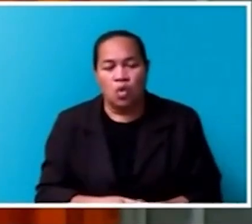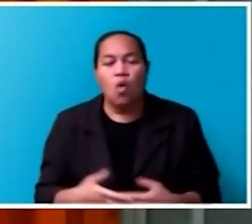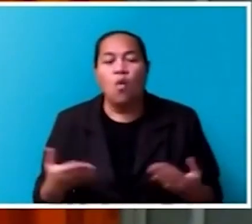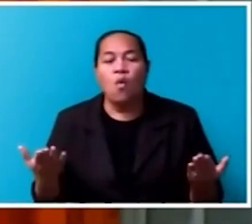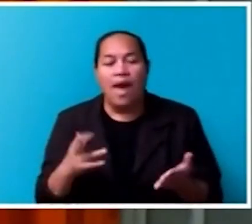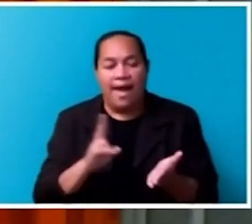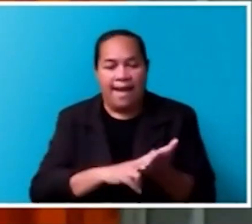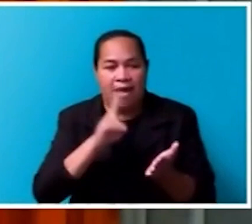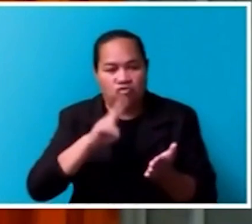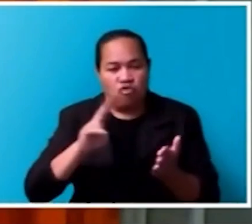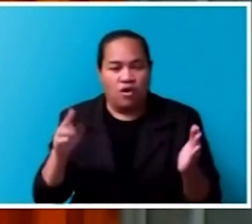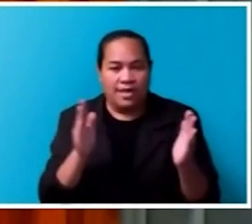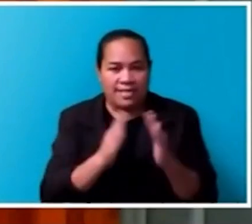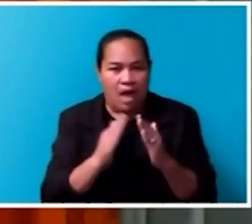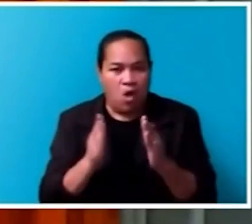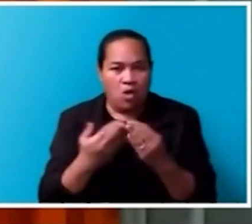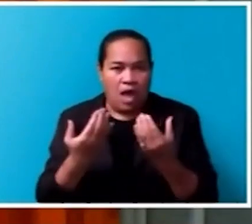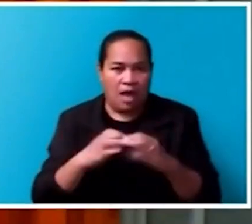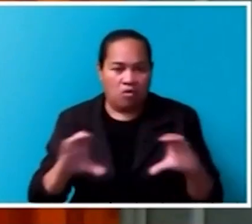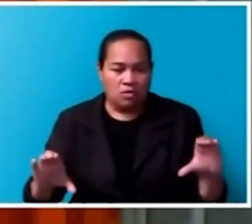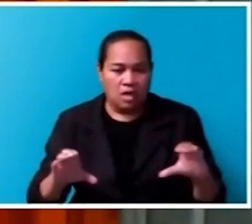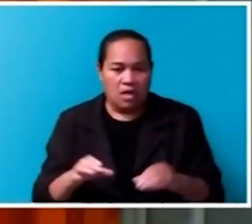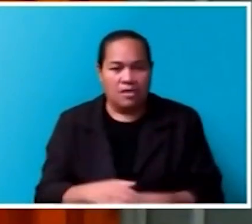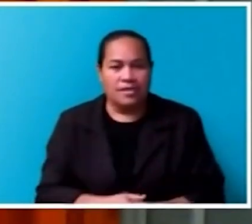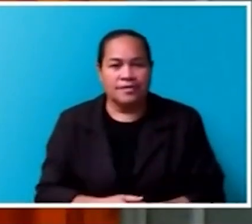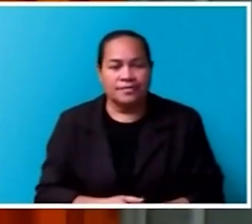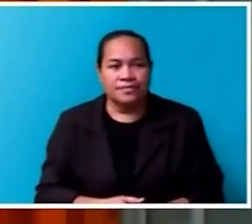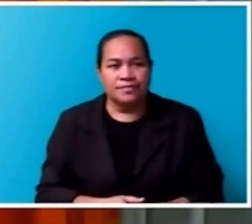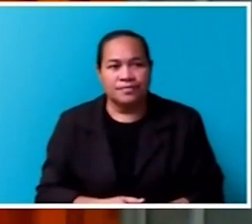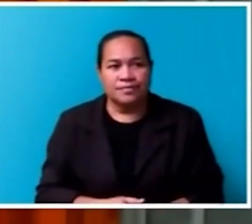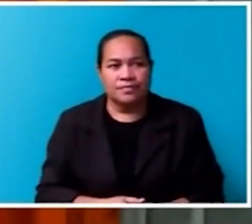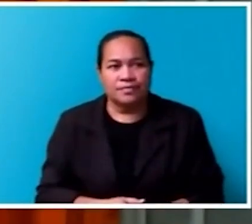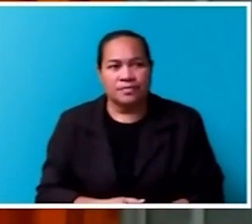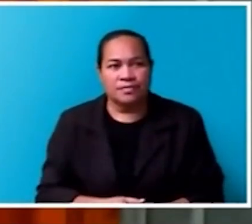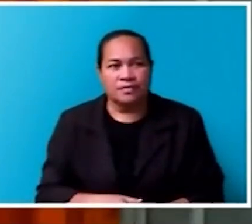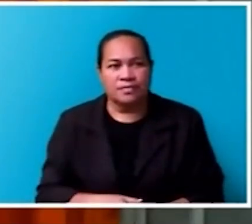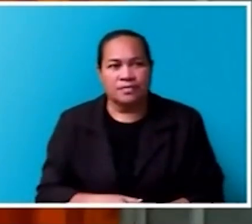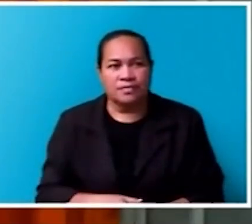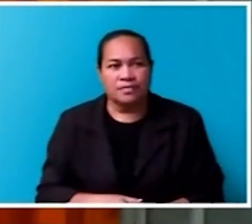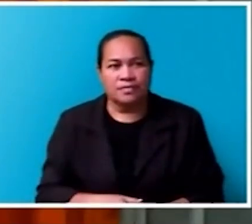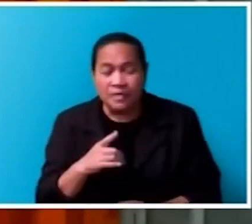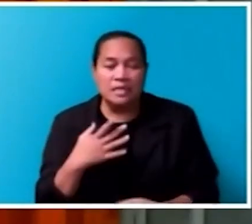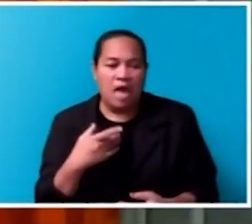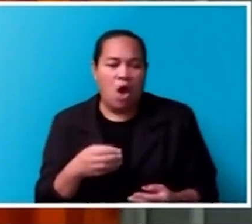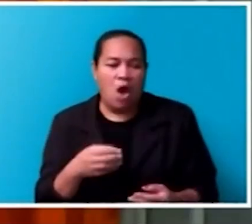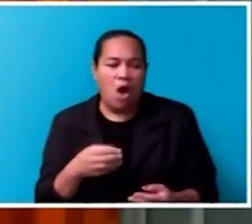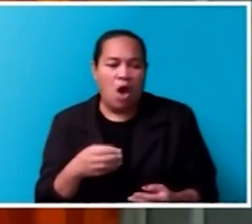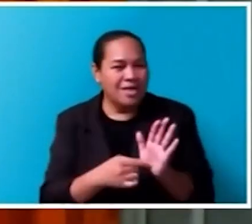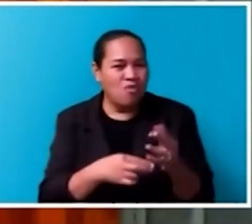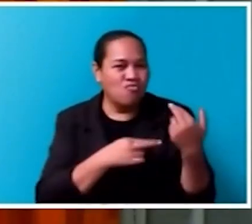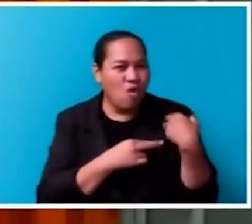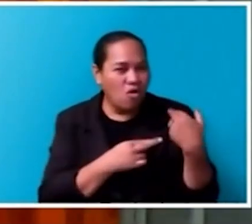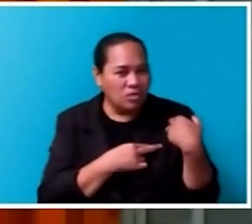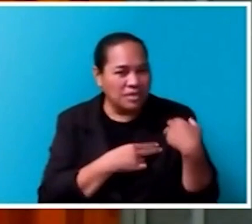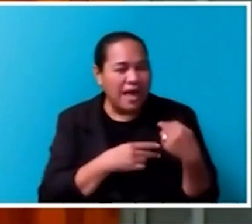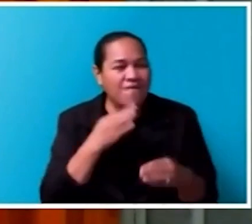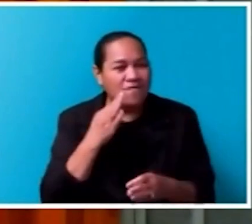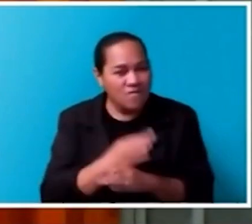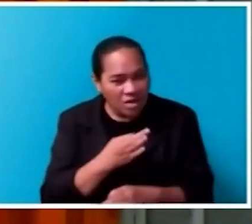Nosori Town Council. That is to deliver on their mandated roles, functions,